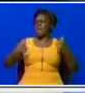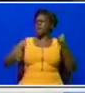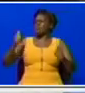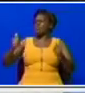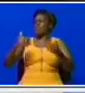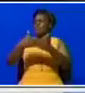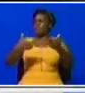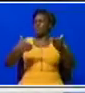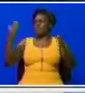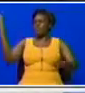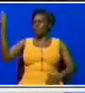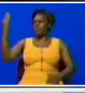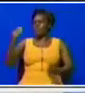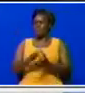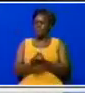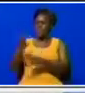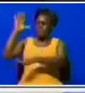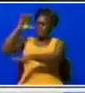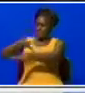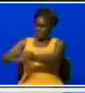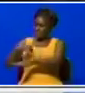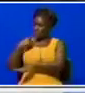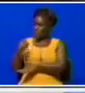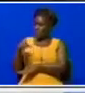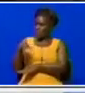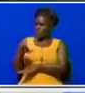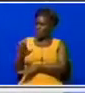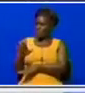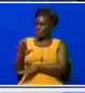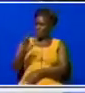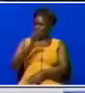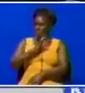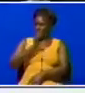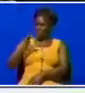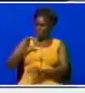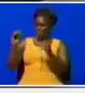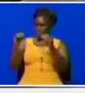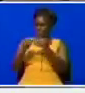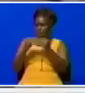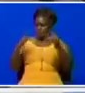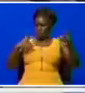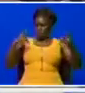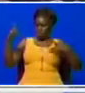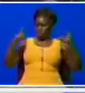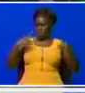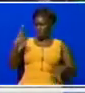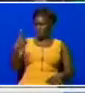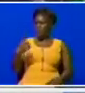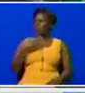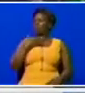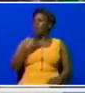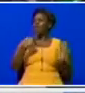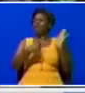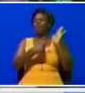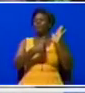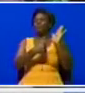press briefing? According to NASA, they said they had met the commissioners, and one of their concerns was that they wanted them to also show them